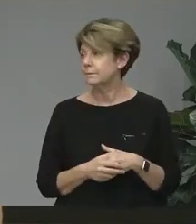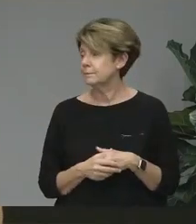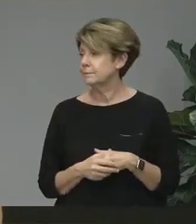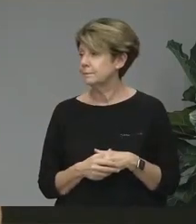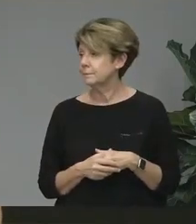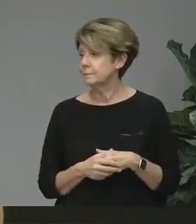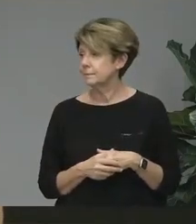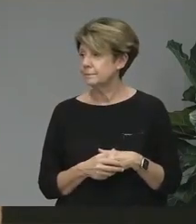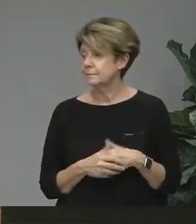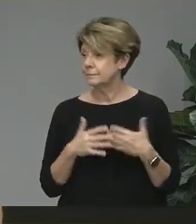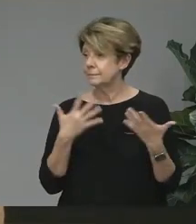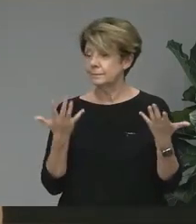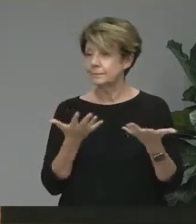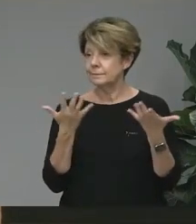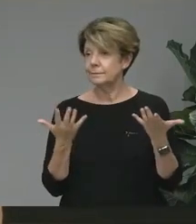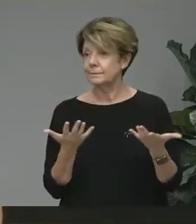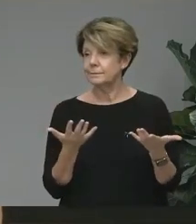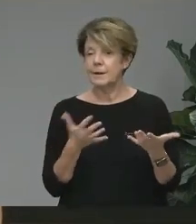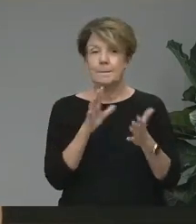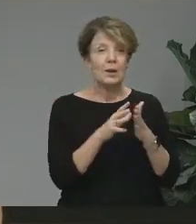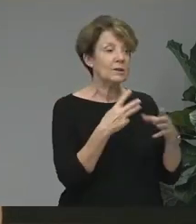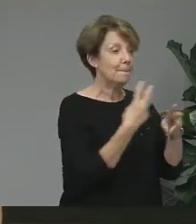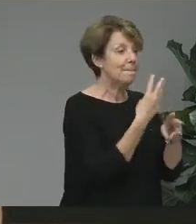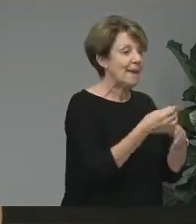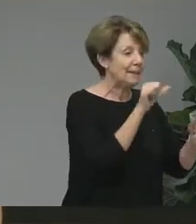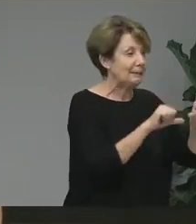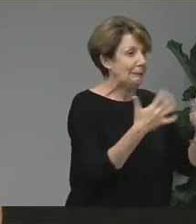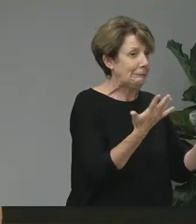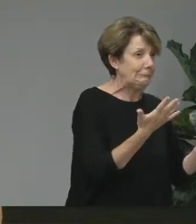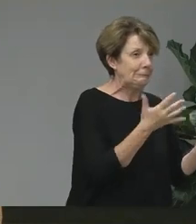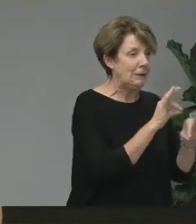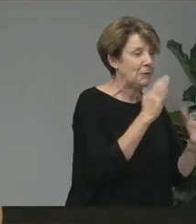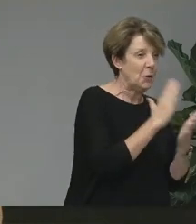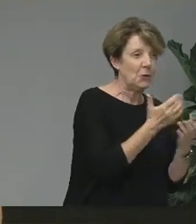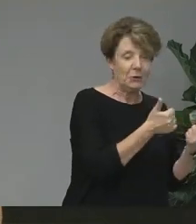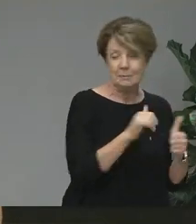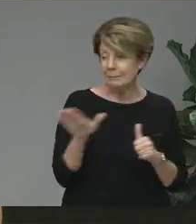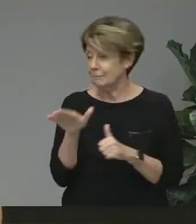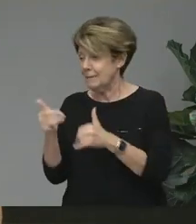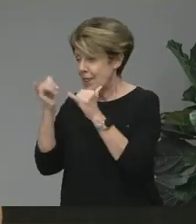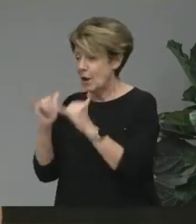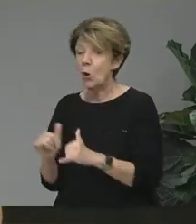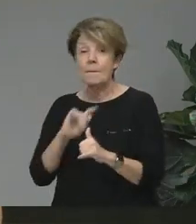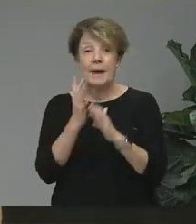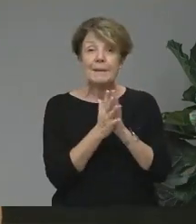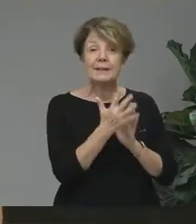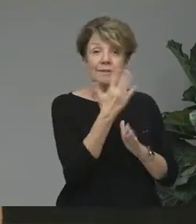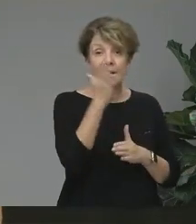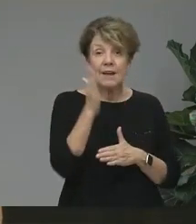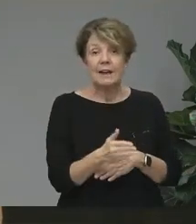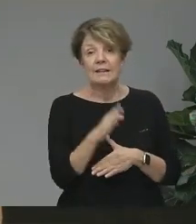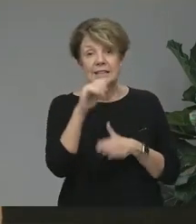of science, tended to trip me up. But that's five in every 10,000